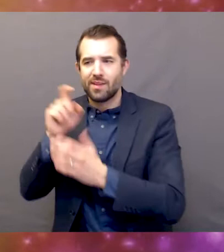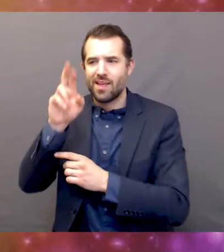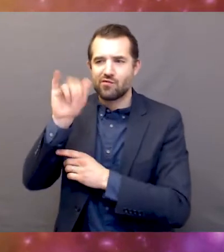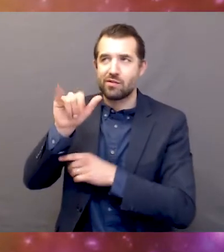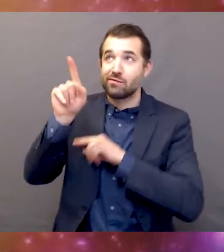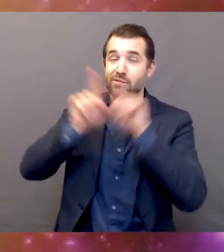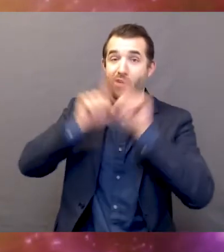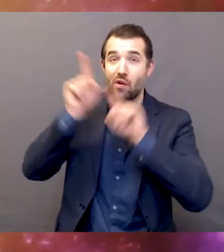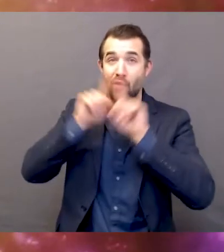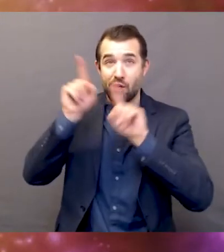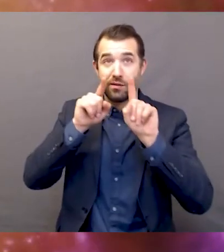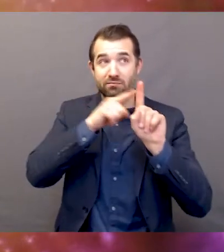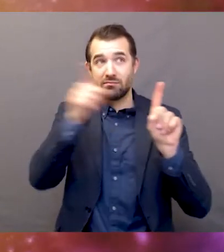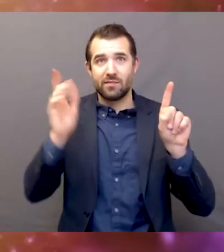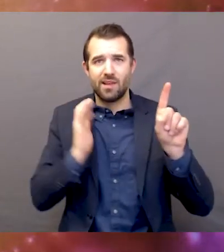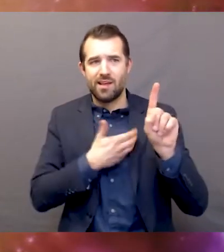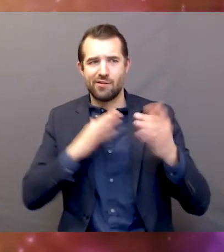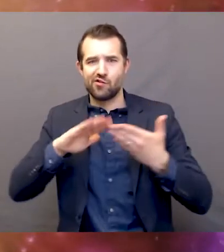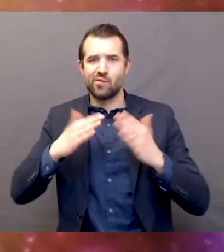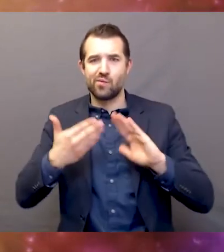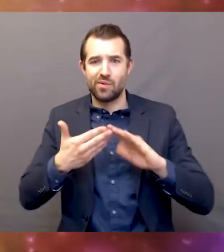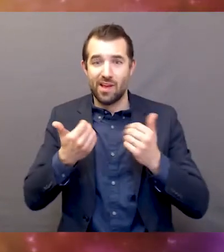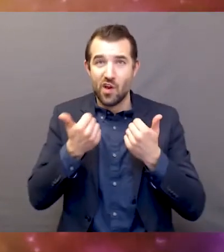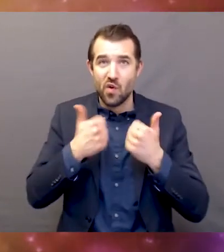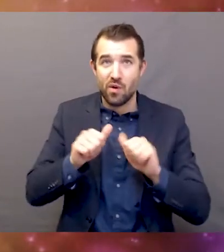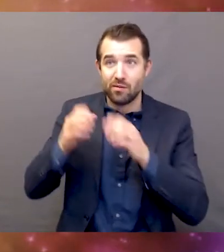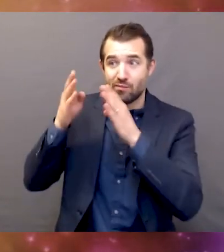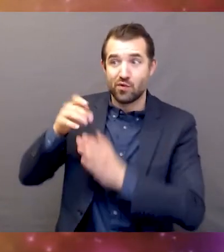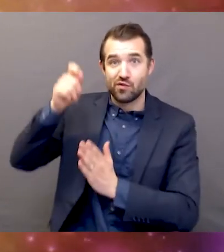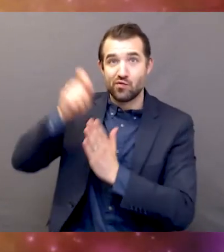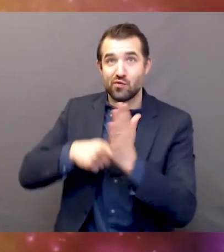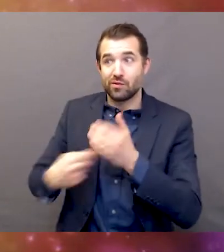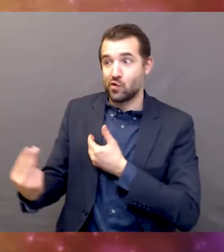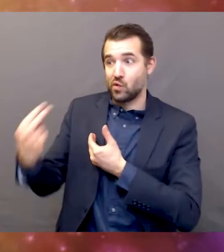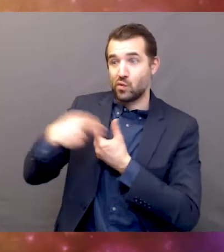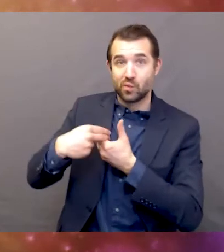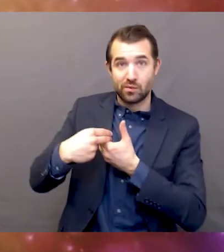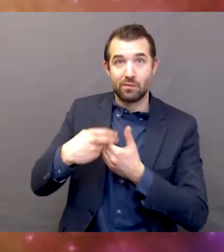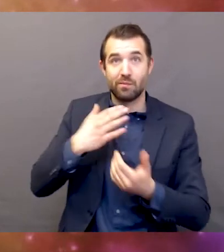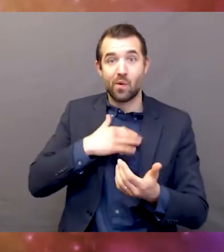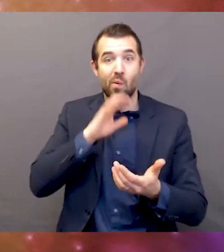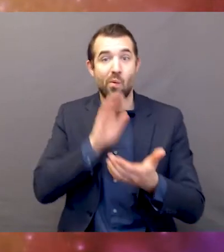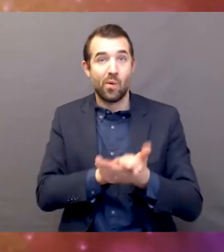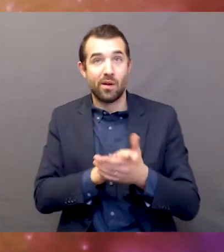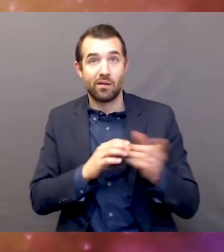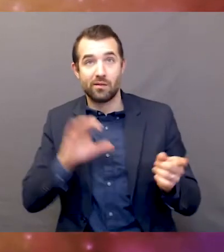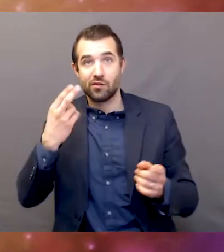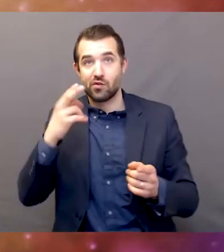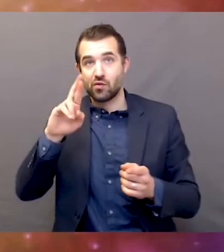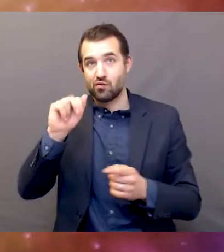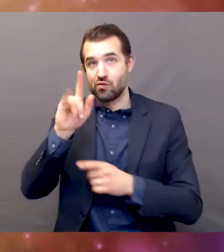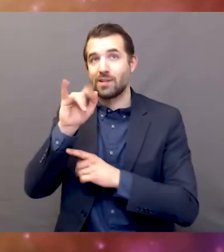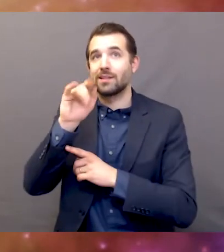entire international community with a guest observer program to which anyone could apply. Christine Jones, my wife, and I were responsible for processing